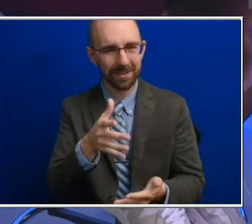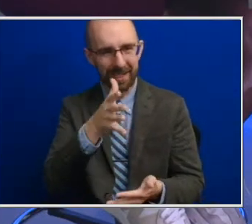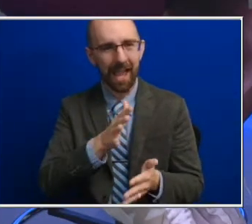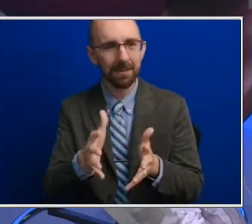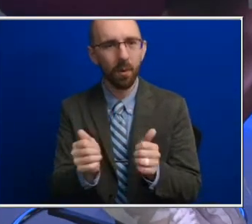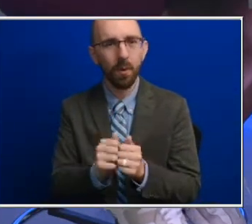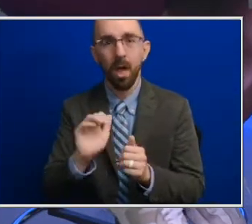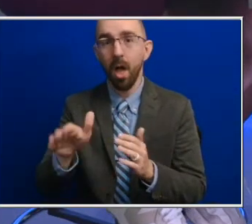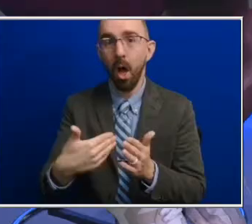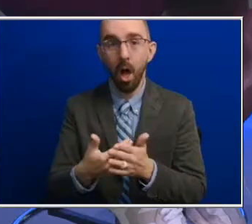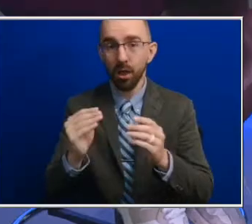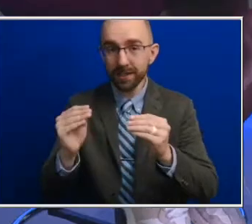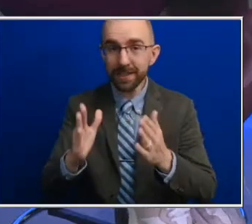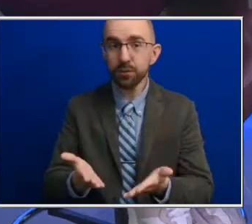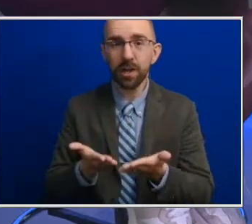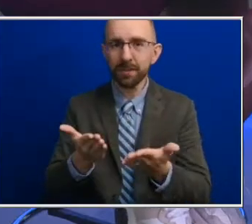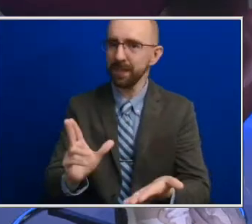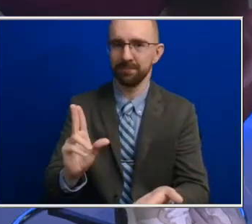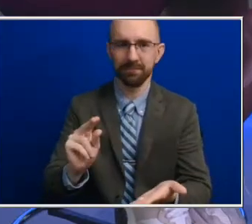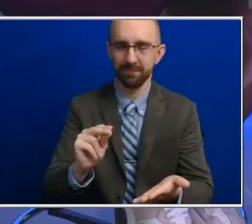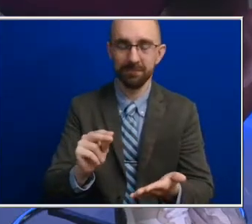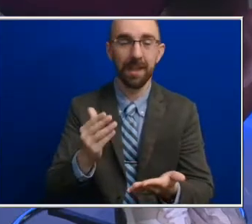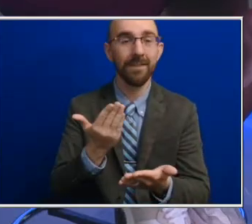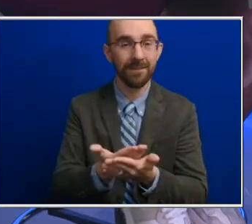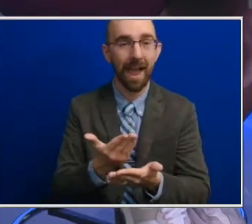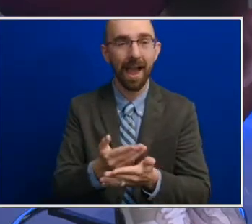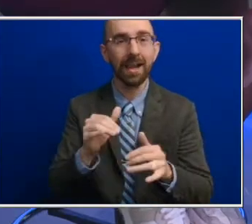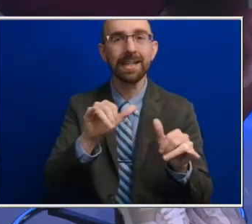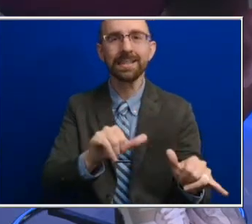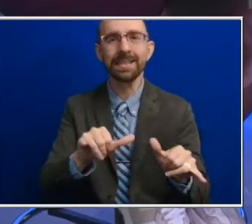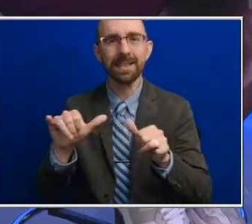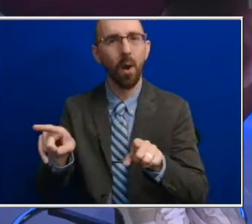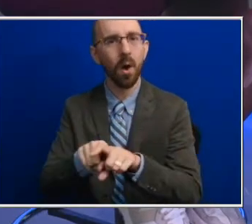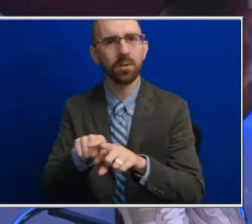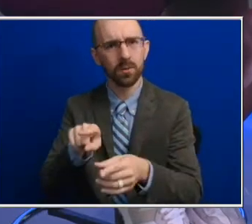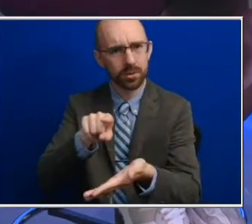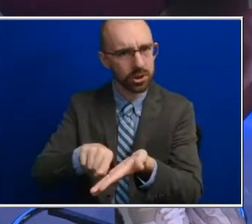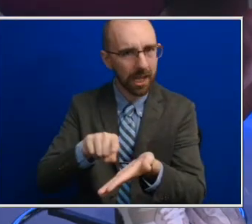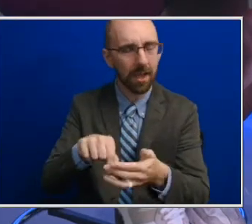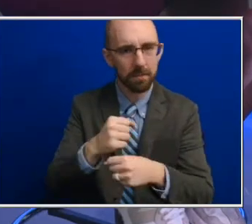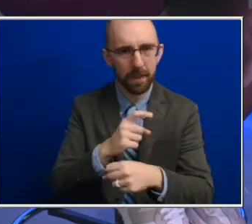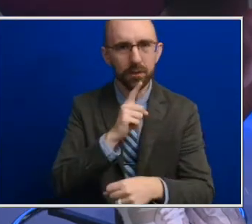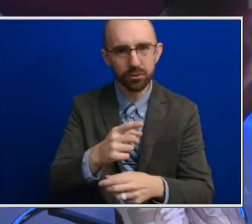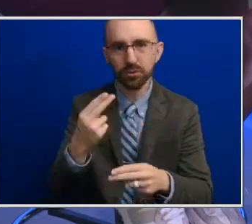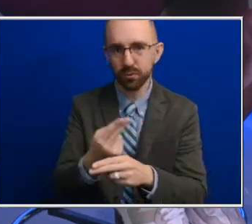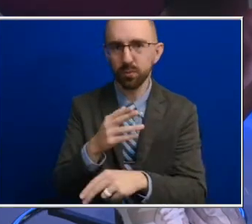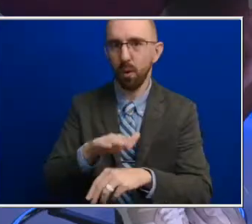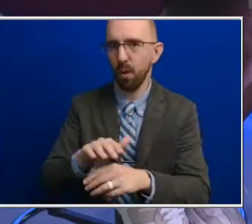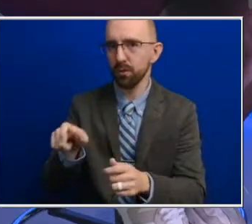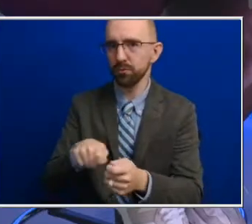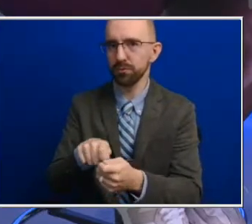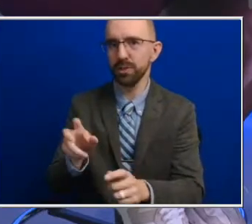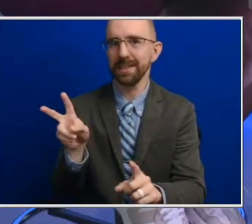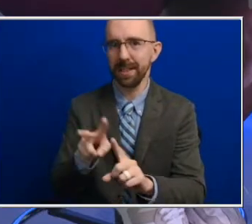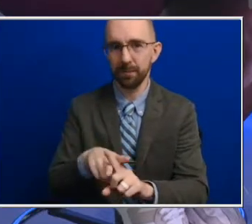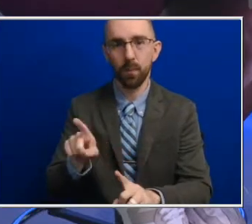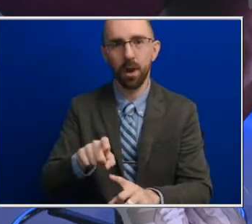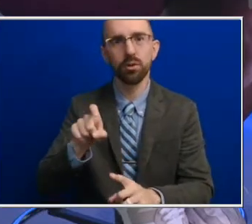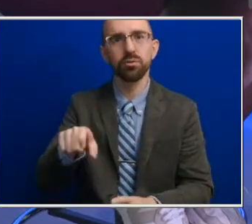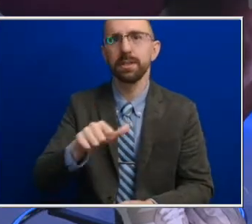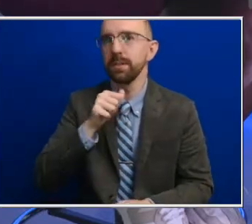teachers recommend it. In fact, they're consistently also checking to see if it is used on certain assignments where they shouldn't use